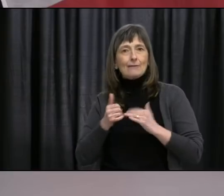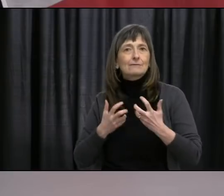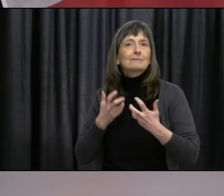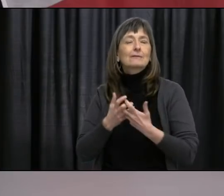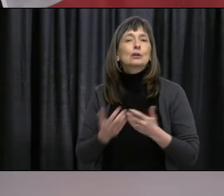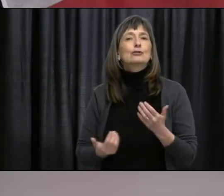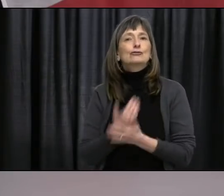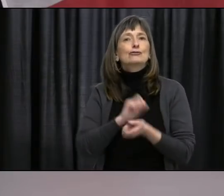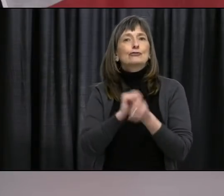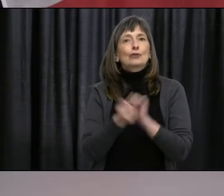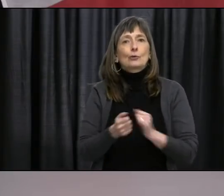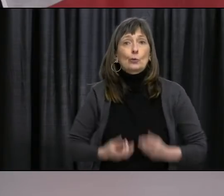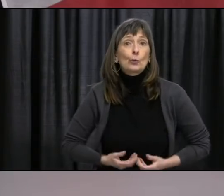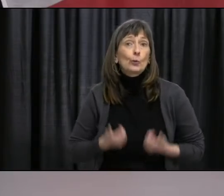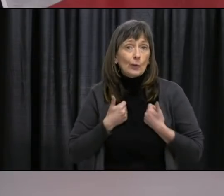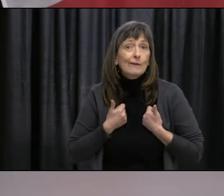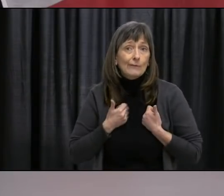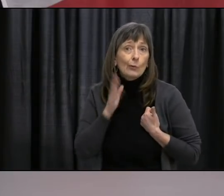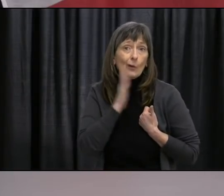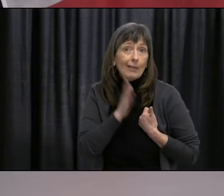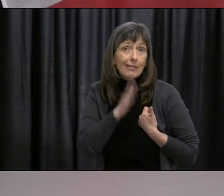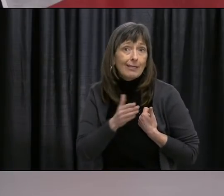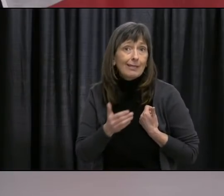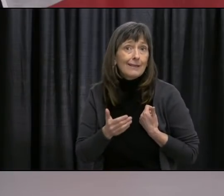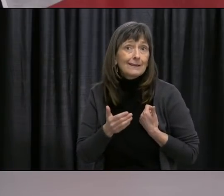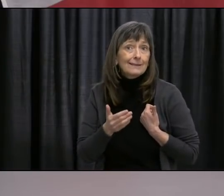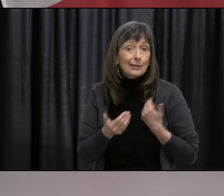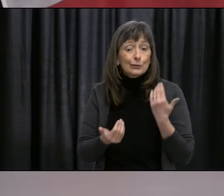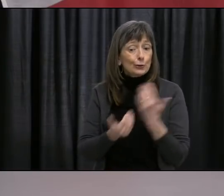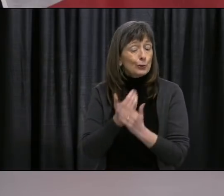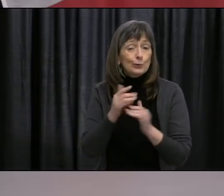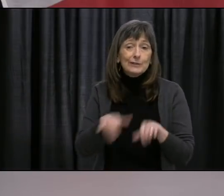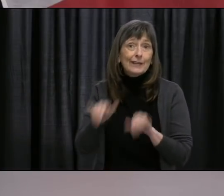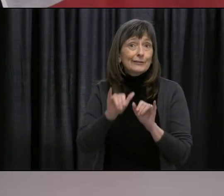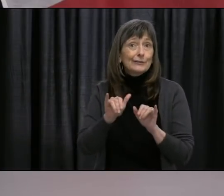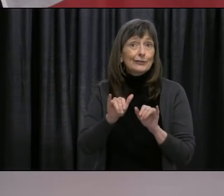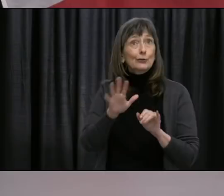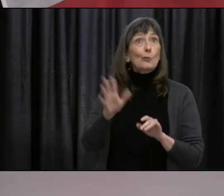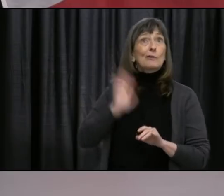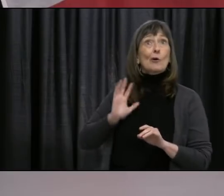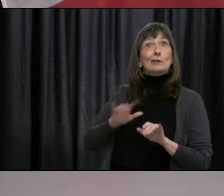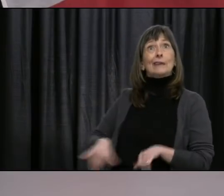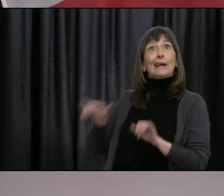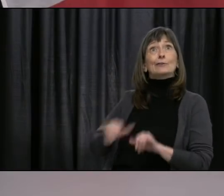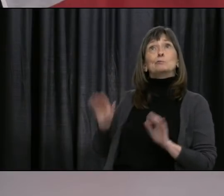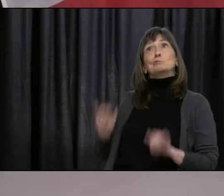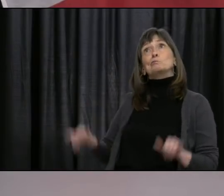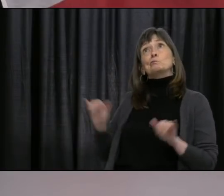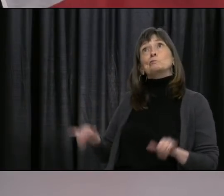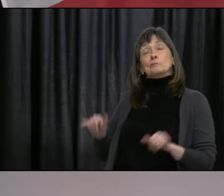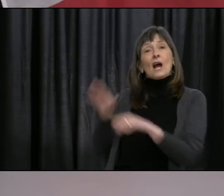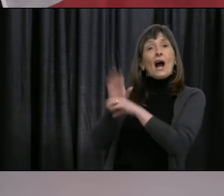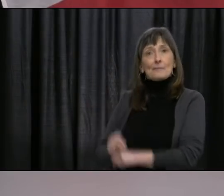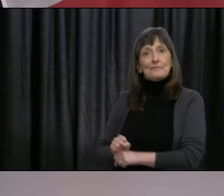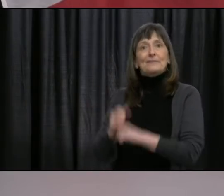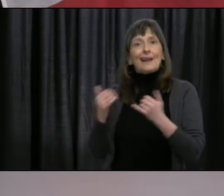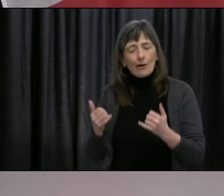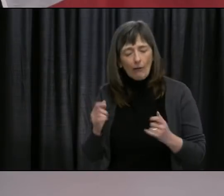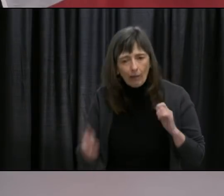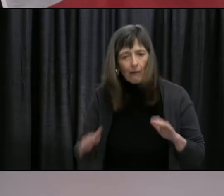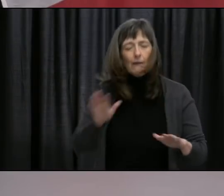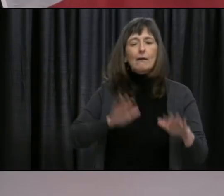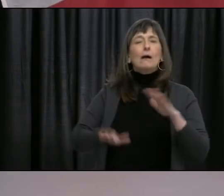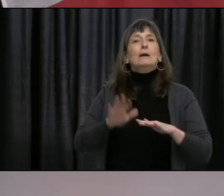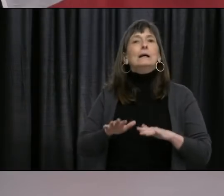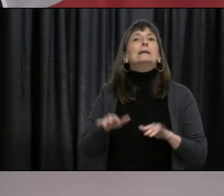new realities of COVID-19. So, it really will come down to adaptation. We adjust our lifestyles to get back to what the new